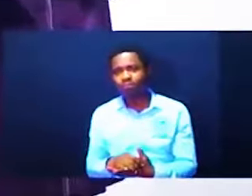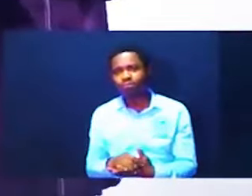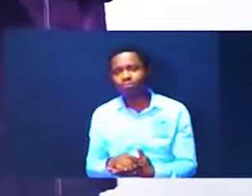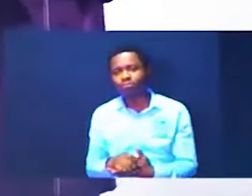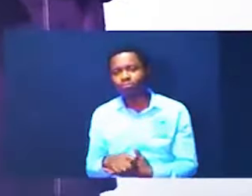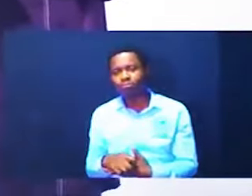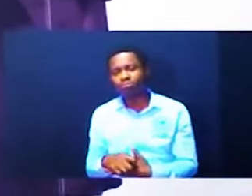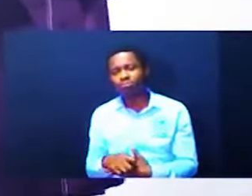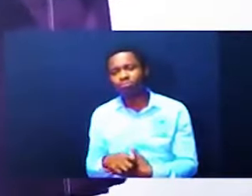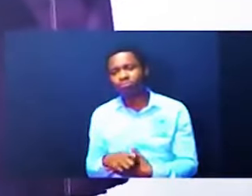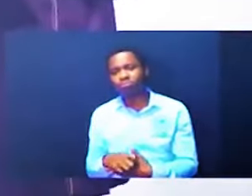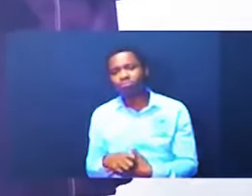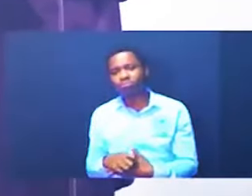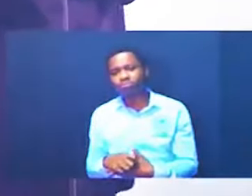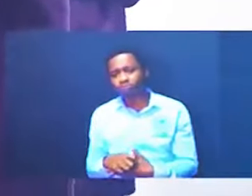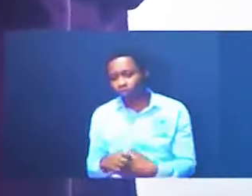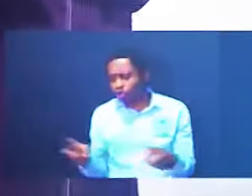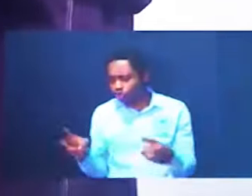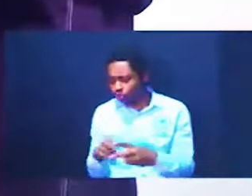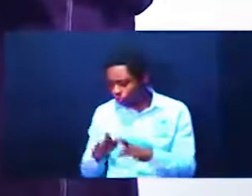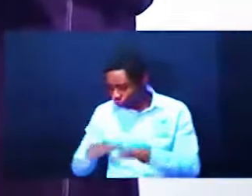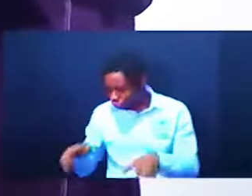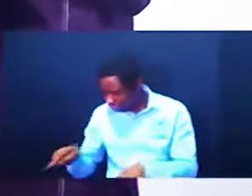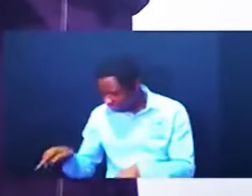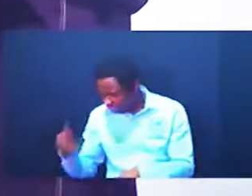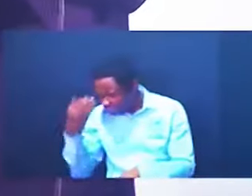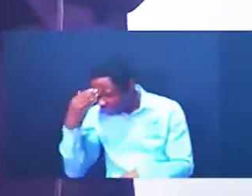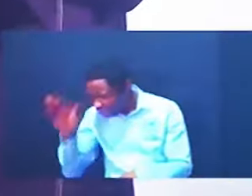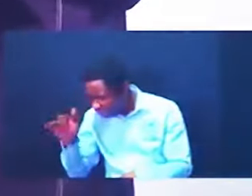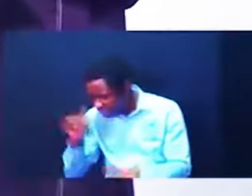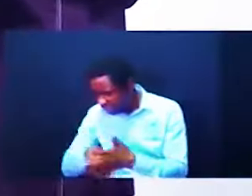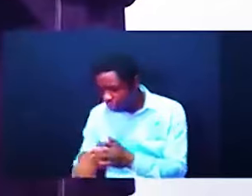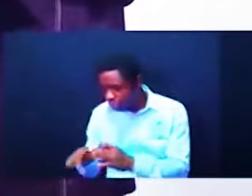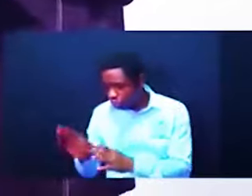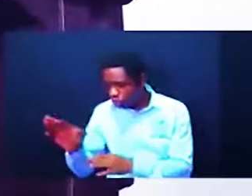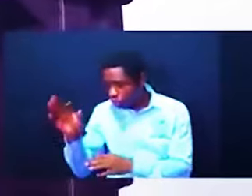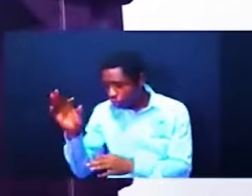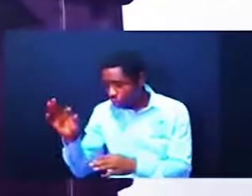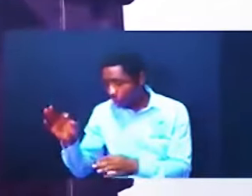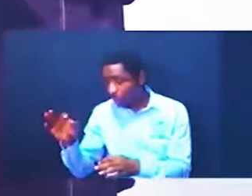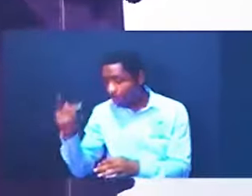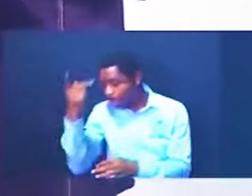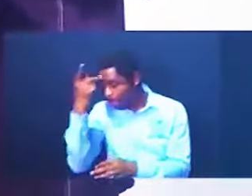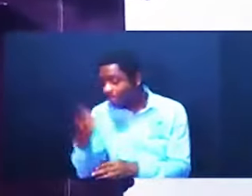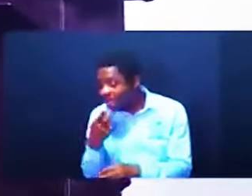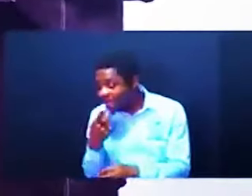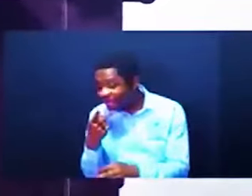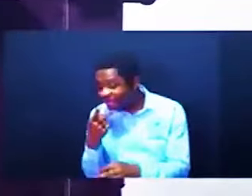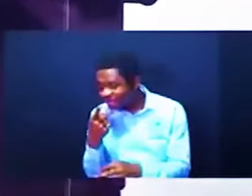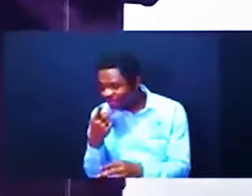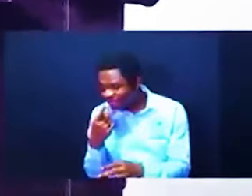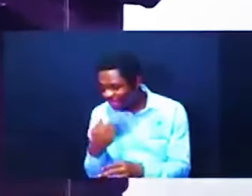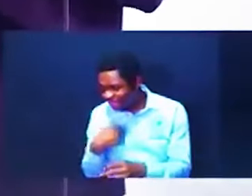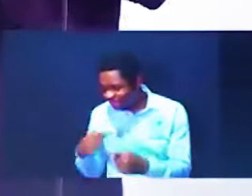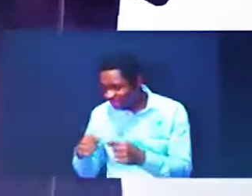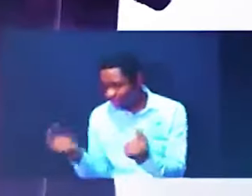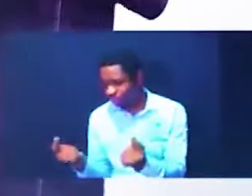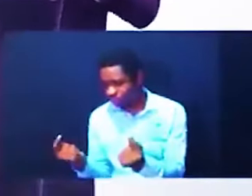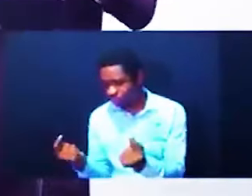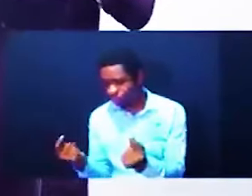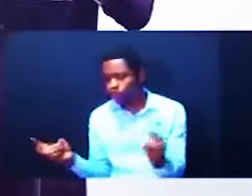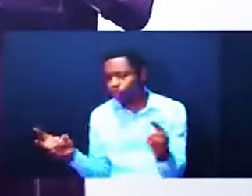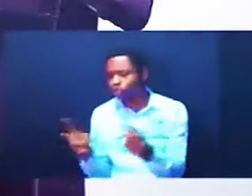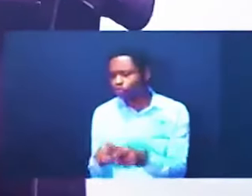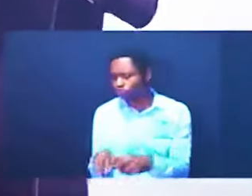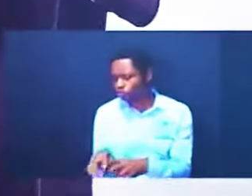somehow there's some tension between the parents. So this child went to this thickness's house. Now, so now some